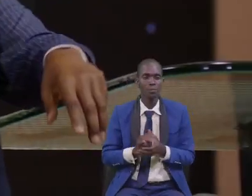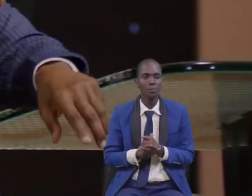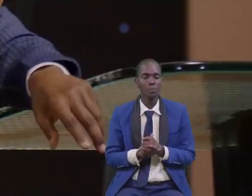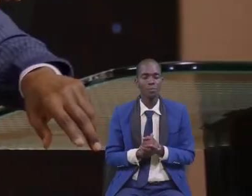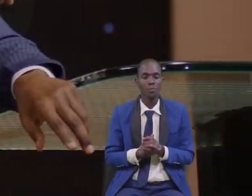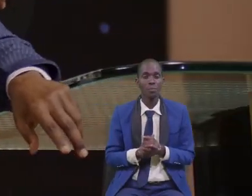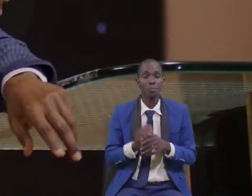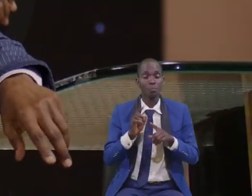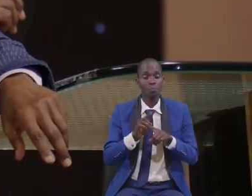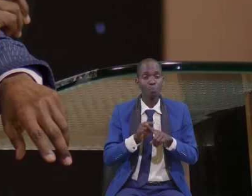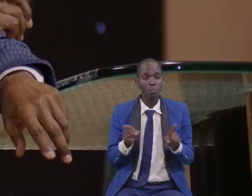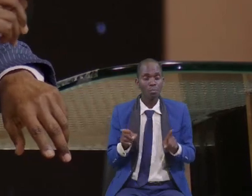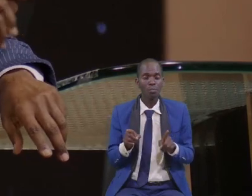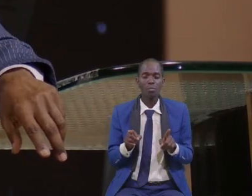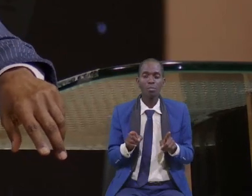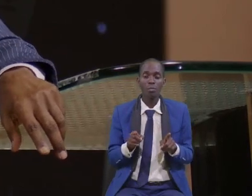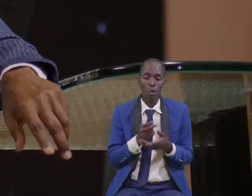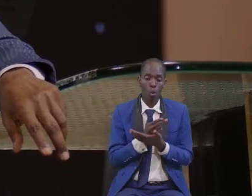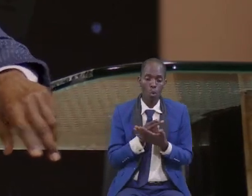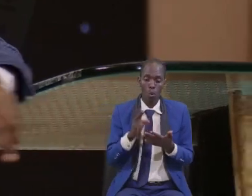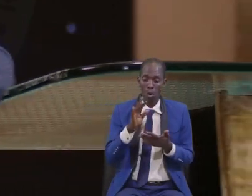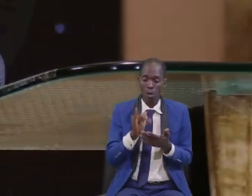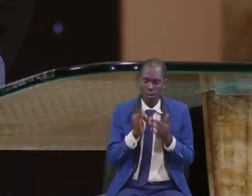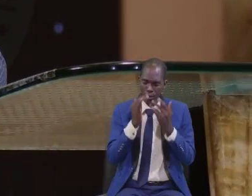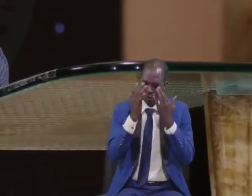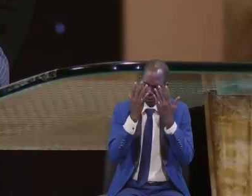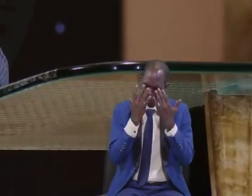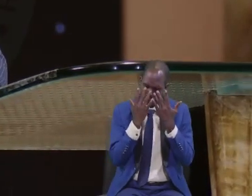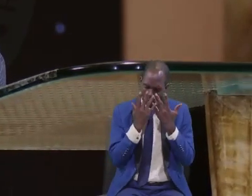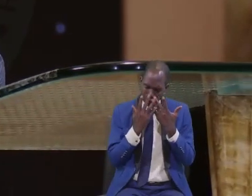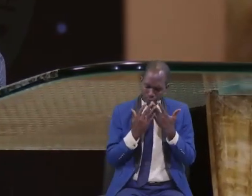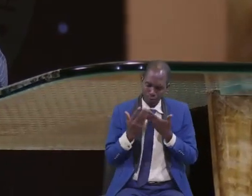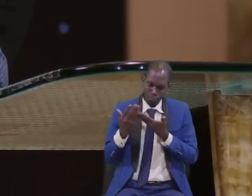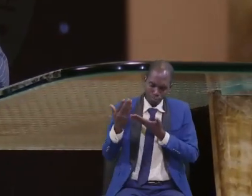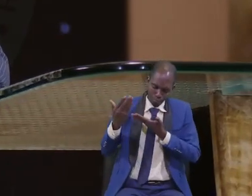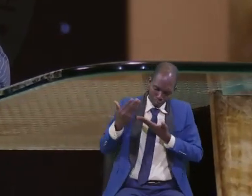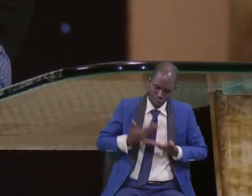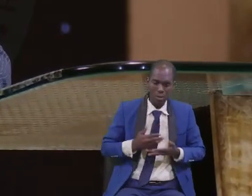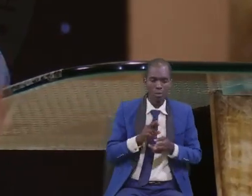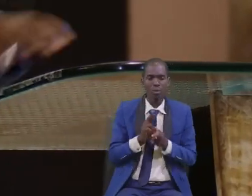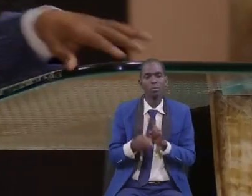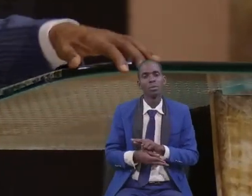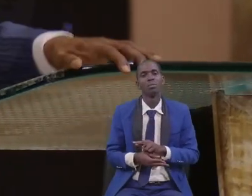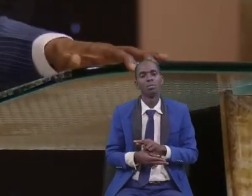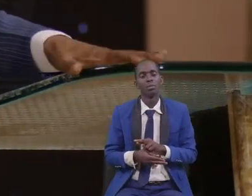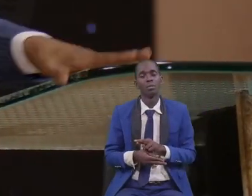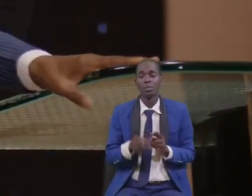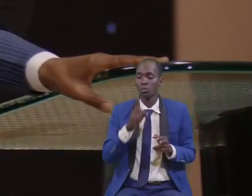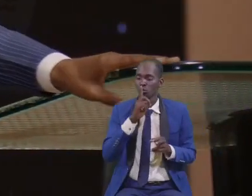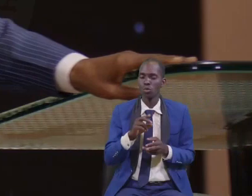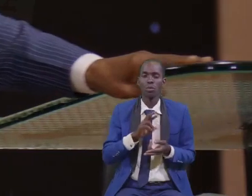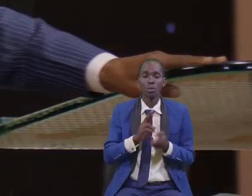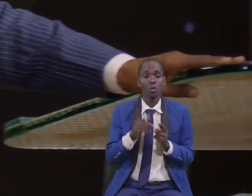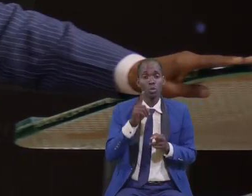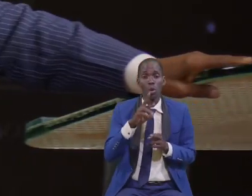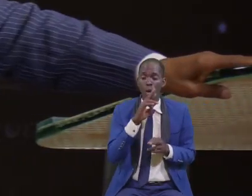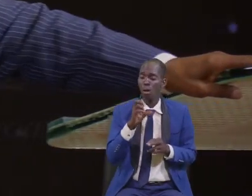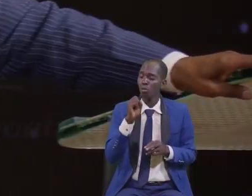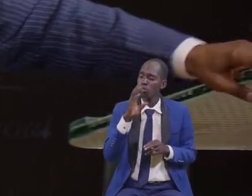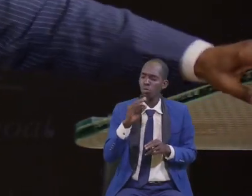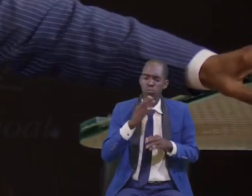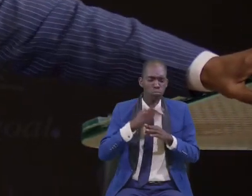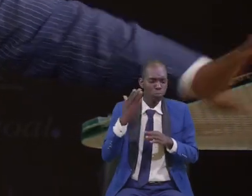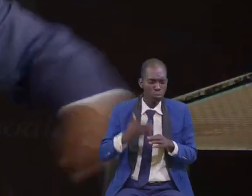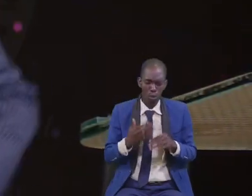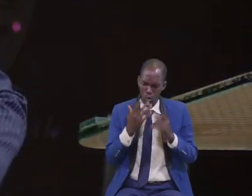for godly sorrow worketh repentance. That's true repentance. You're so sorry that you did